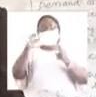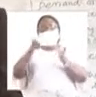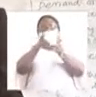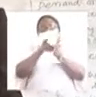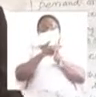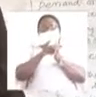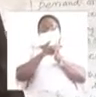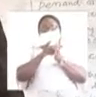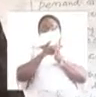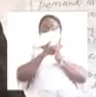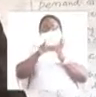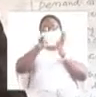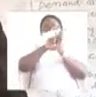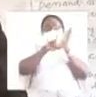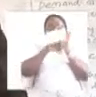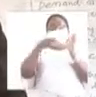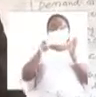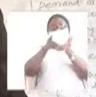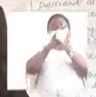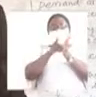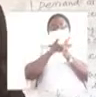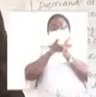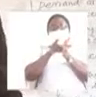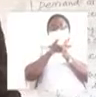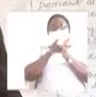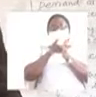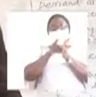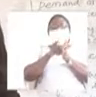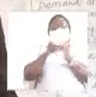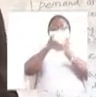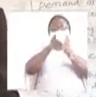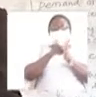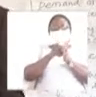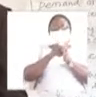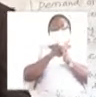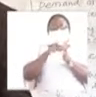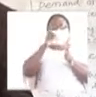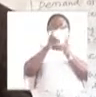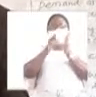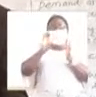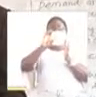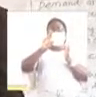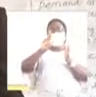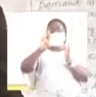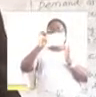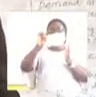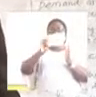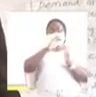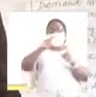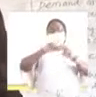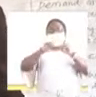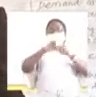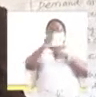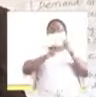demand, the law of demand, the demand schedule, the demand curve,